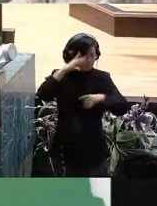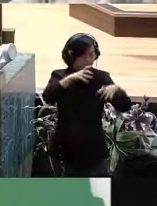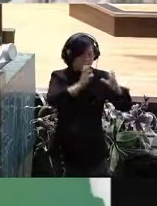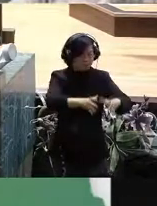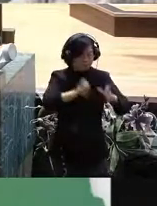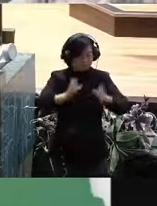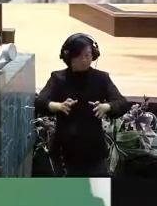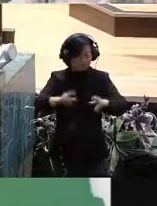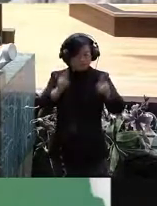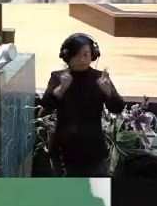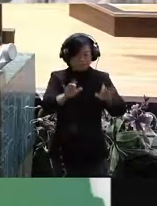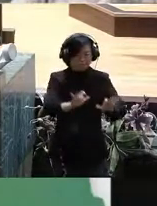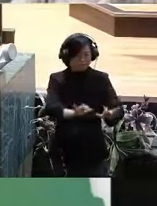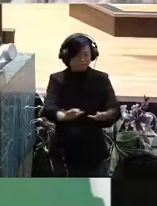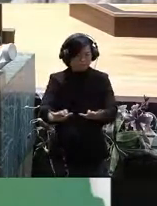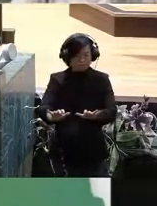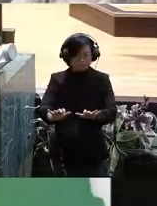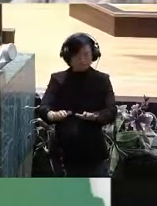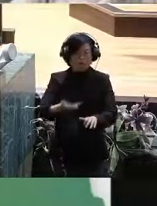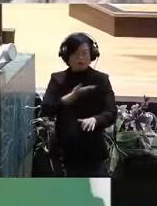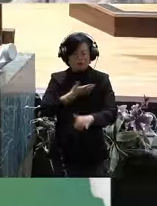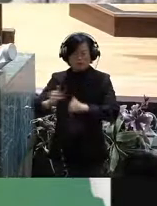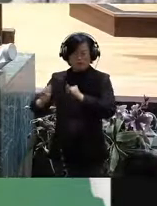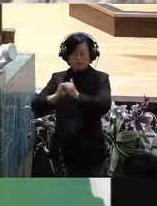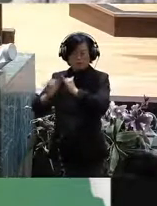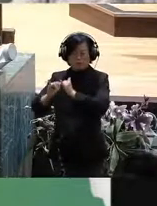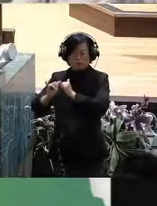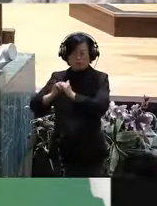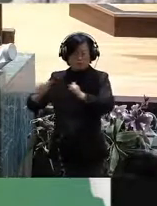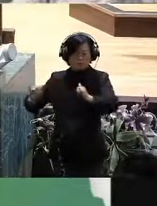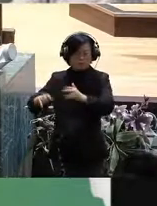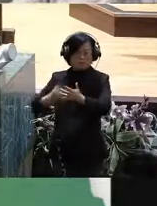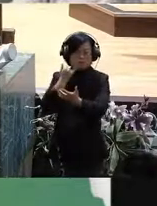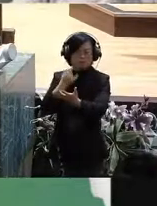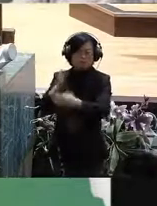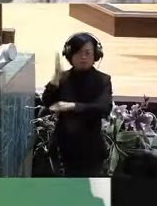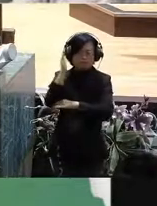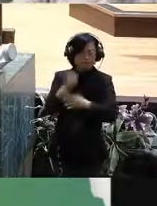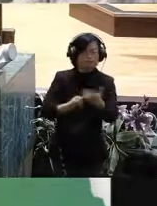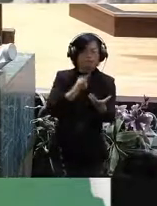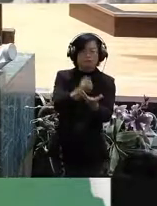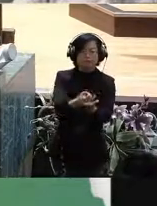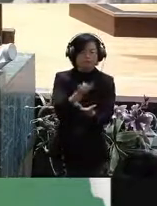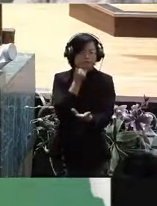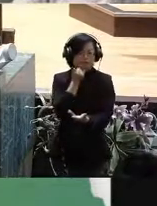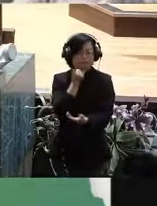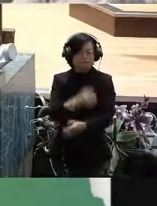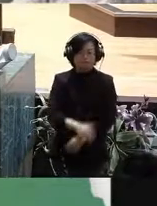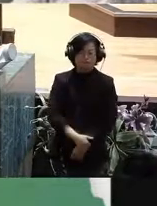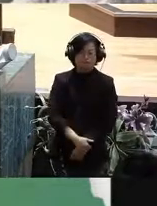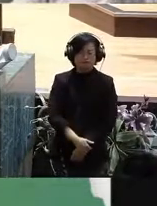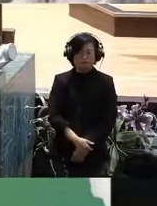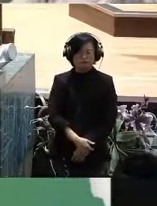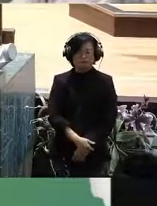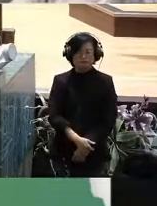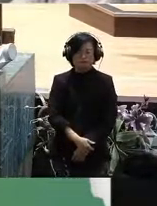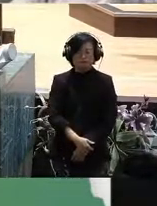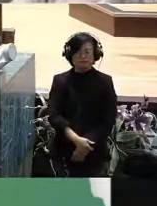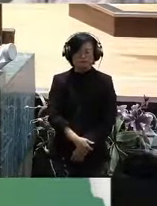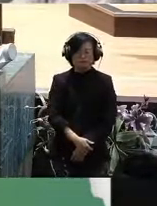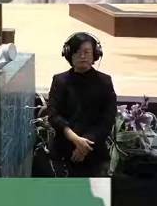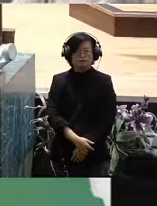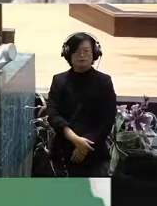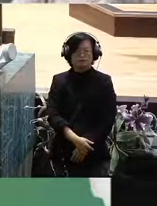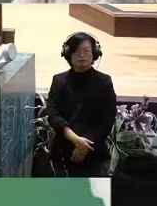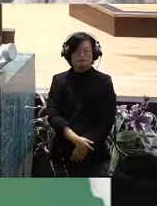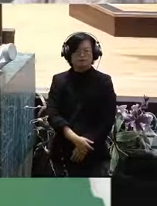programs, especially through our KP Government Innovation Fellowship Program and other initiatives. And under the e-government pillar,